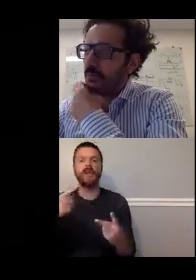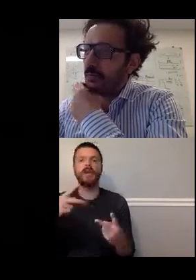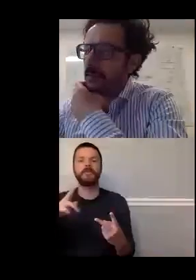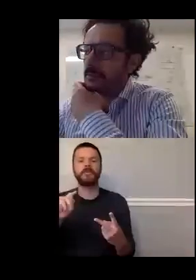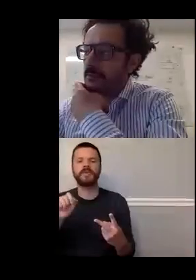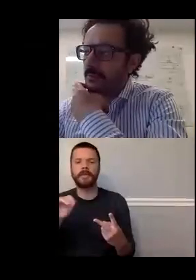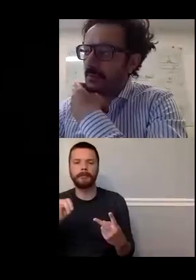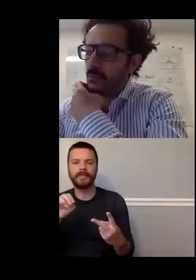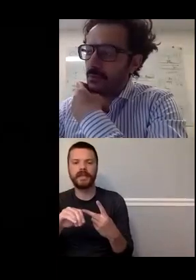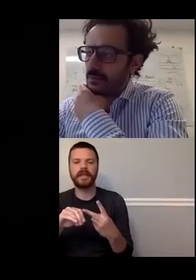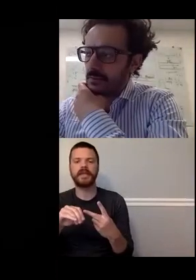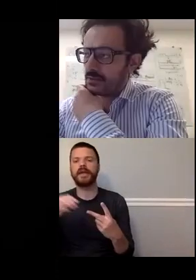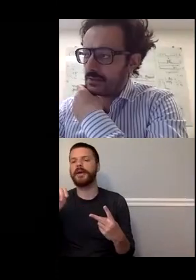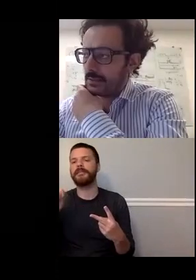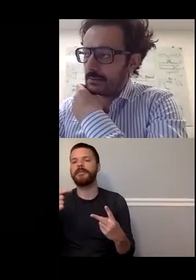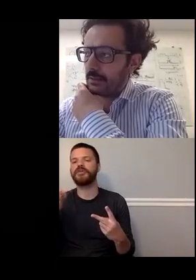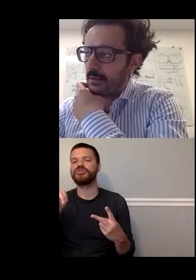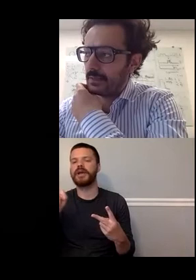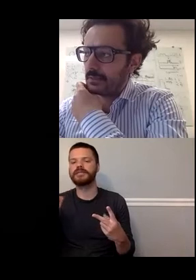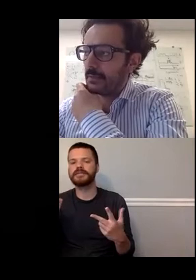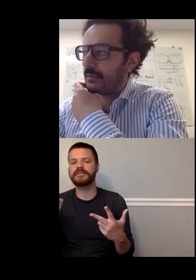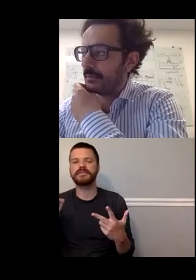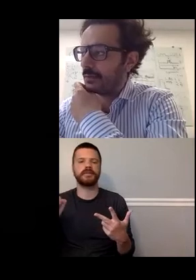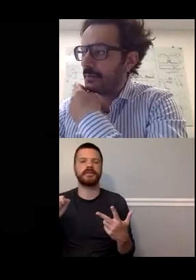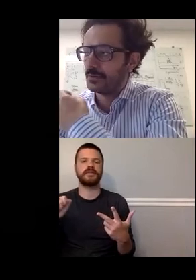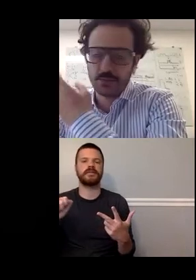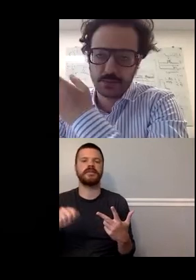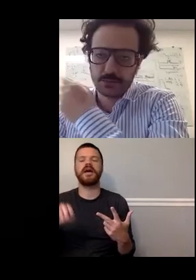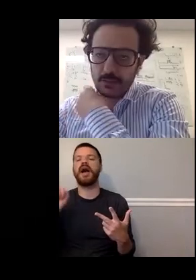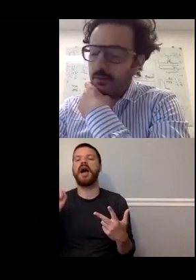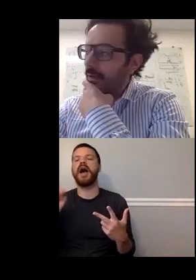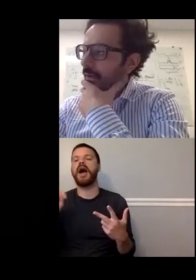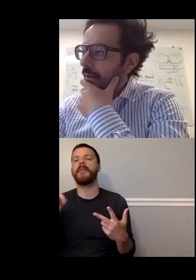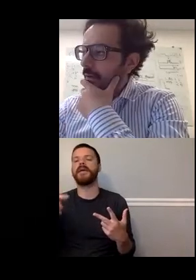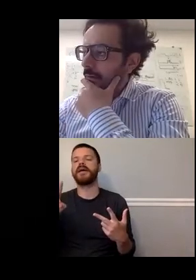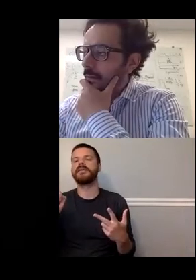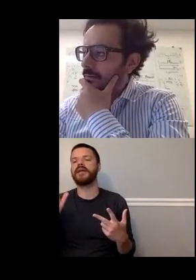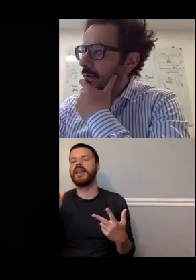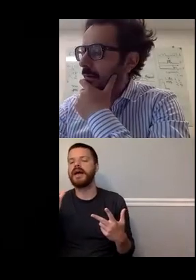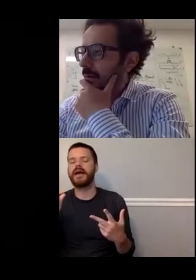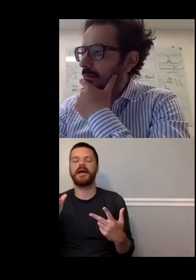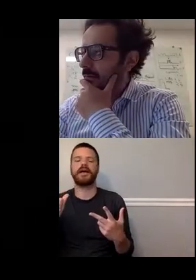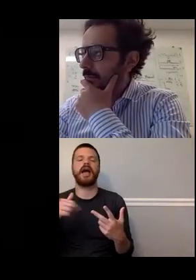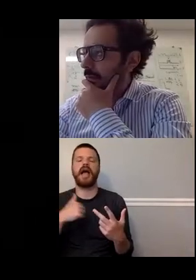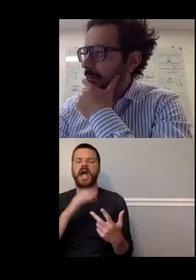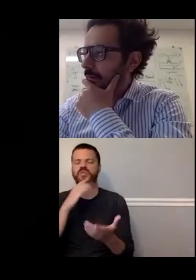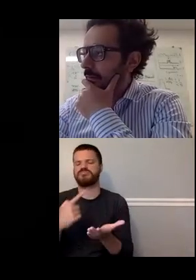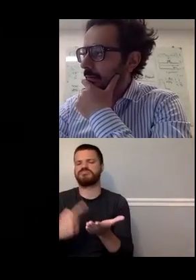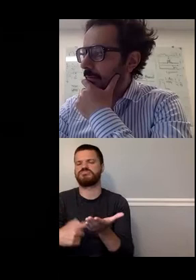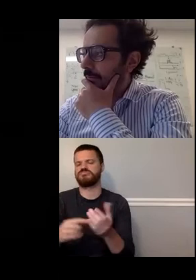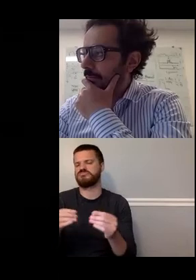magenta, and subcortical structures like the amygdala and hippocampus, which I'm gonna talk about in